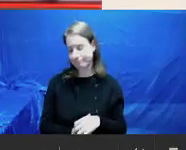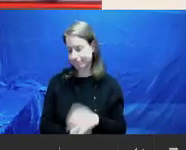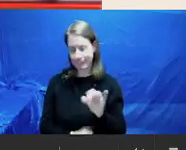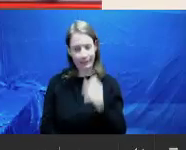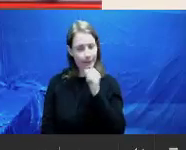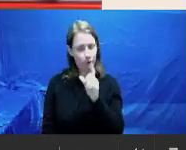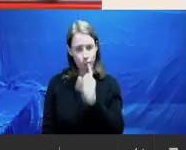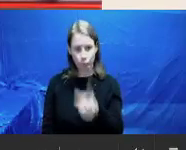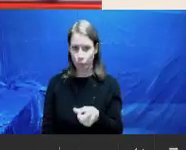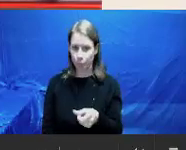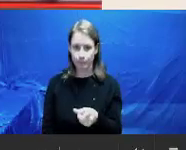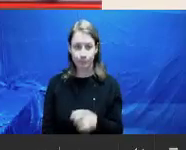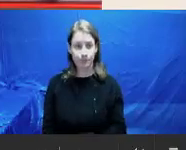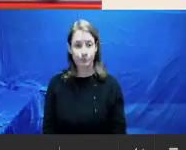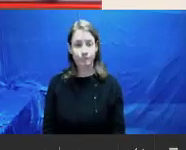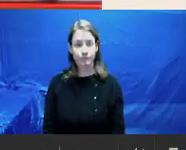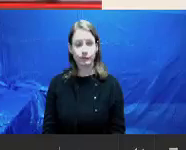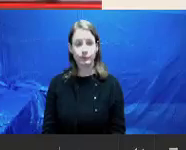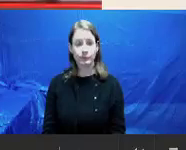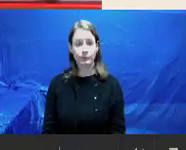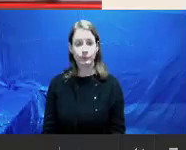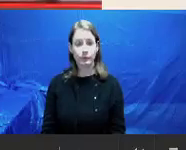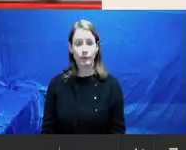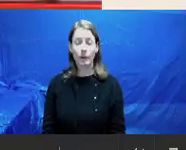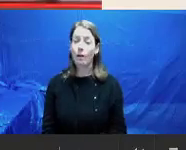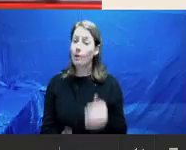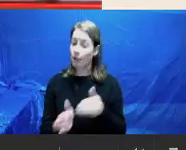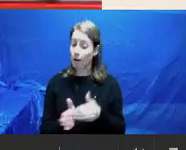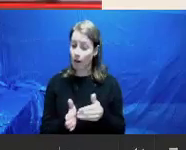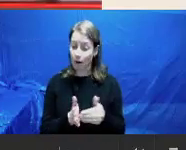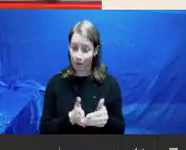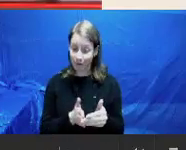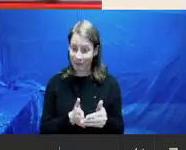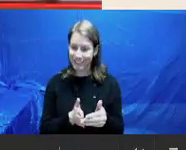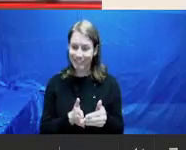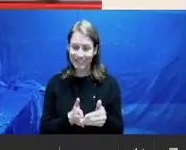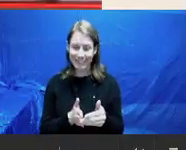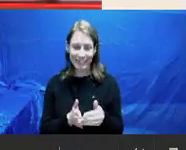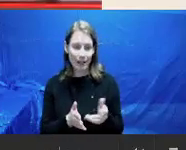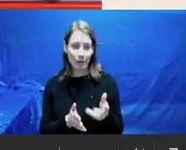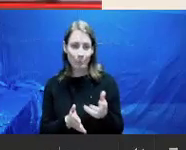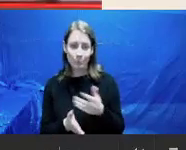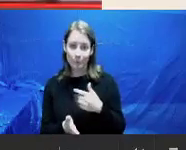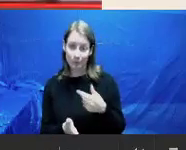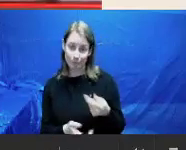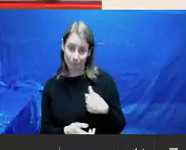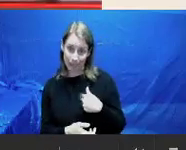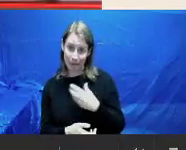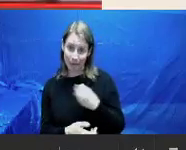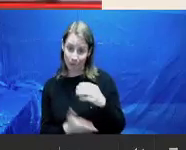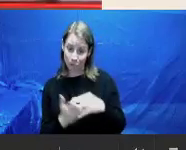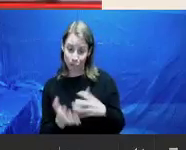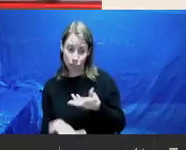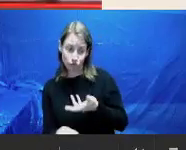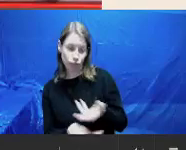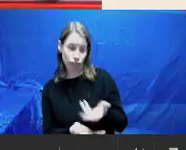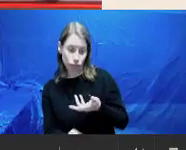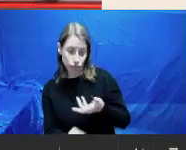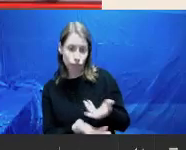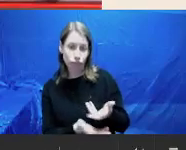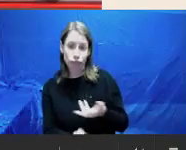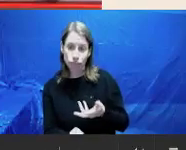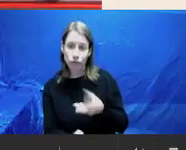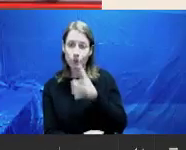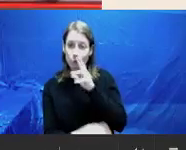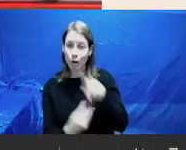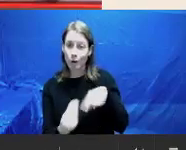when I talk to my students about the kinds of texts that are in front of them and the things that we want to read, I want them to find a just